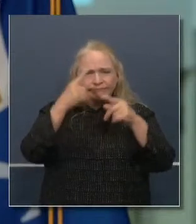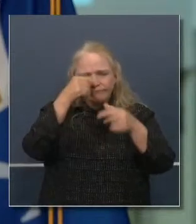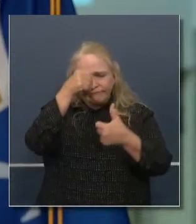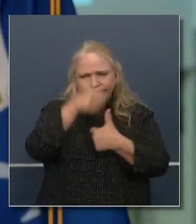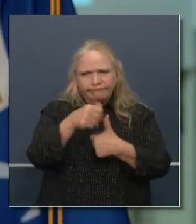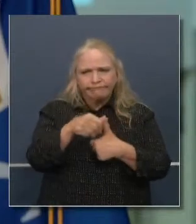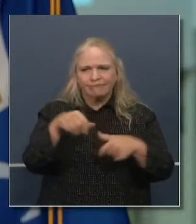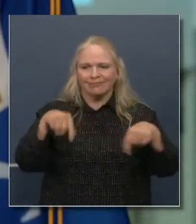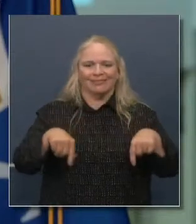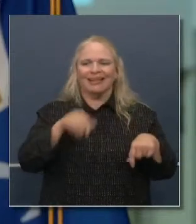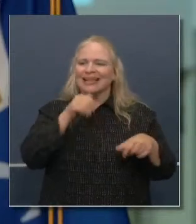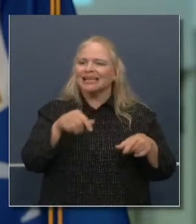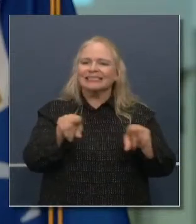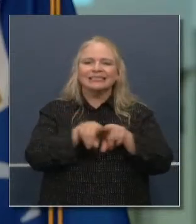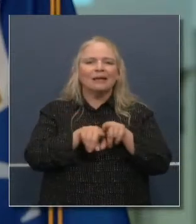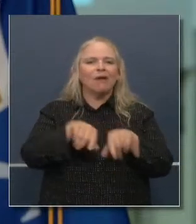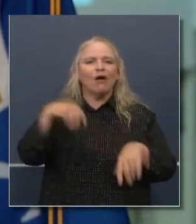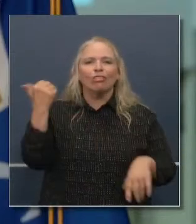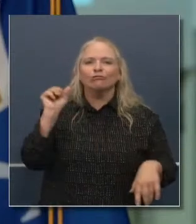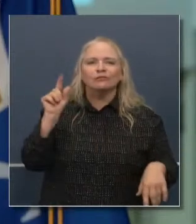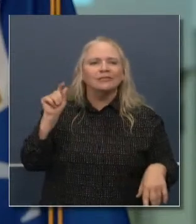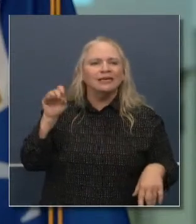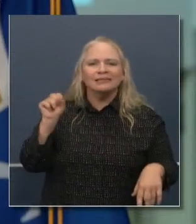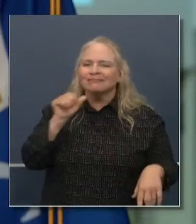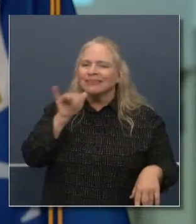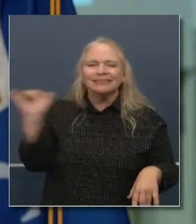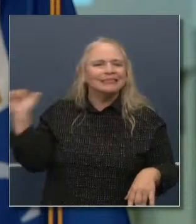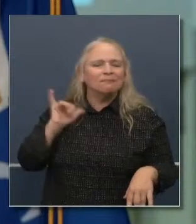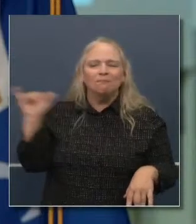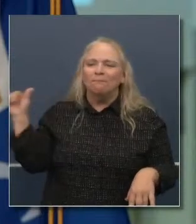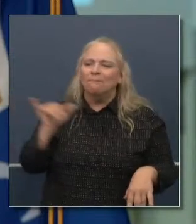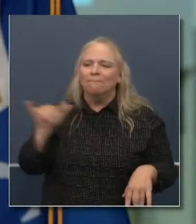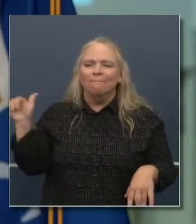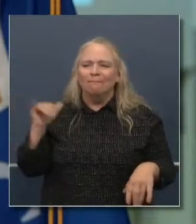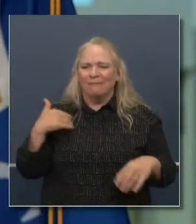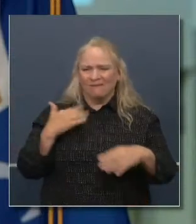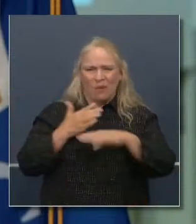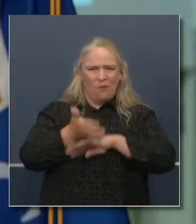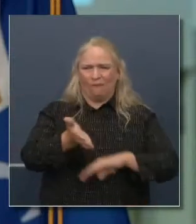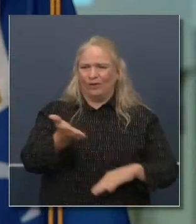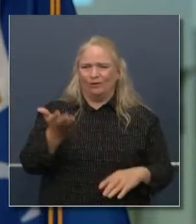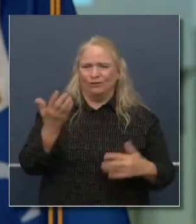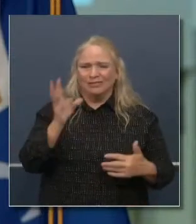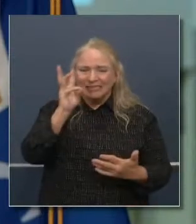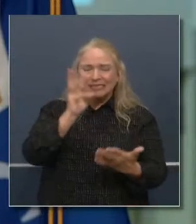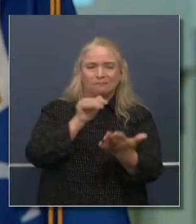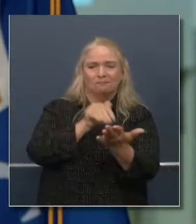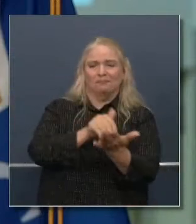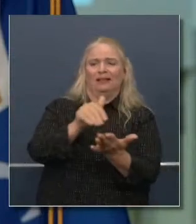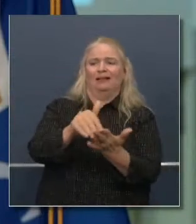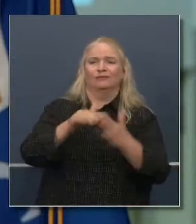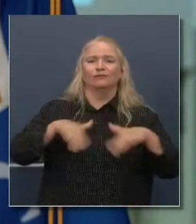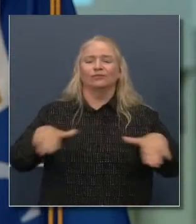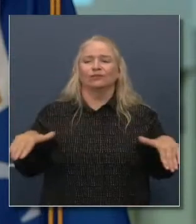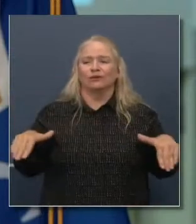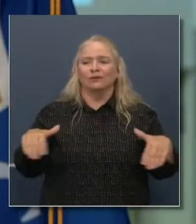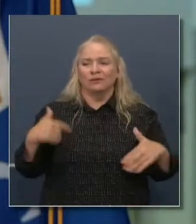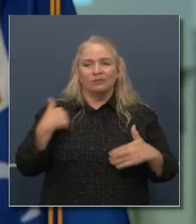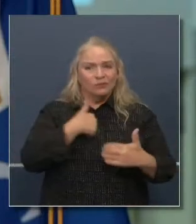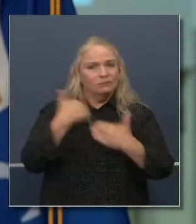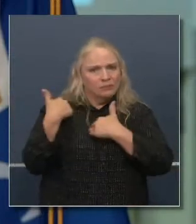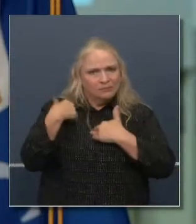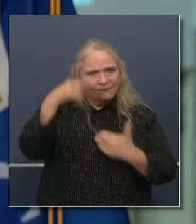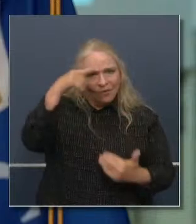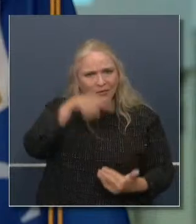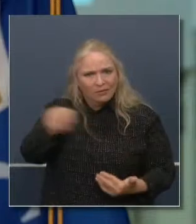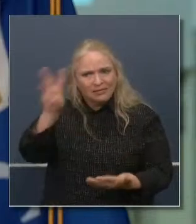the nation in terms of the scope and scale. Over 6+ million children that we are responsible for in our education